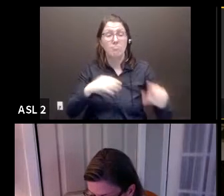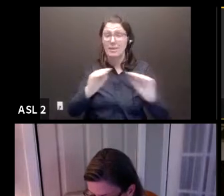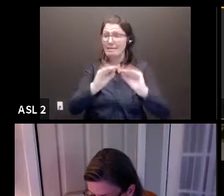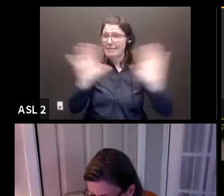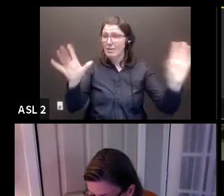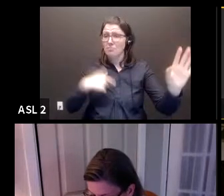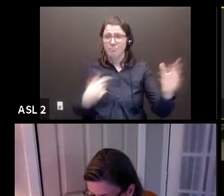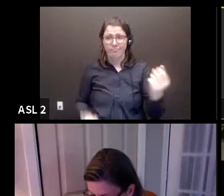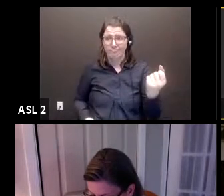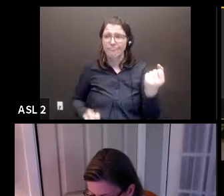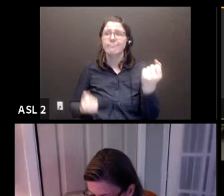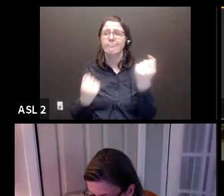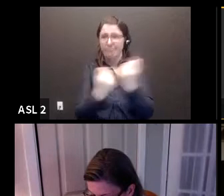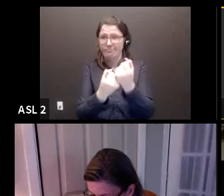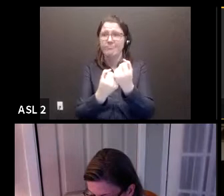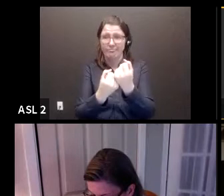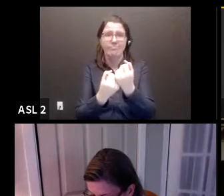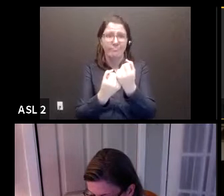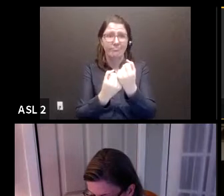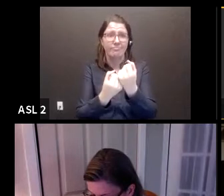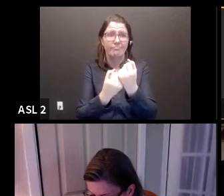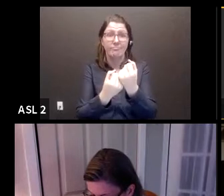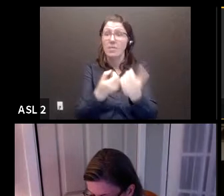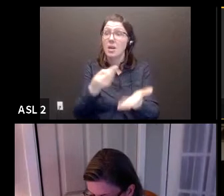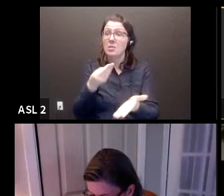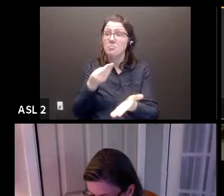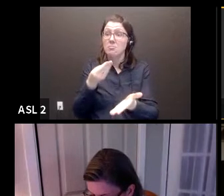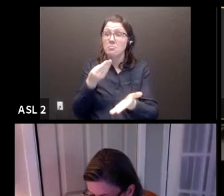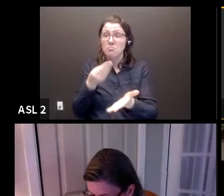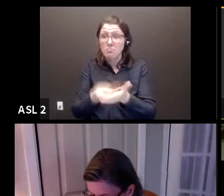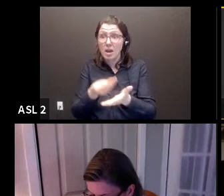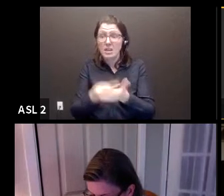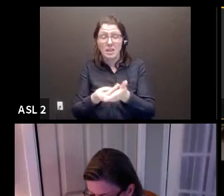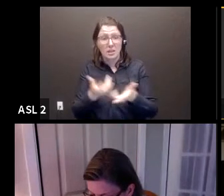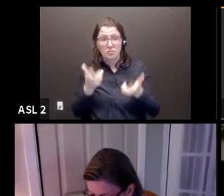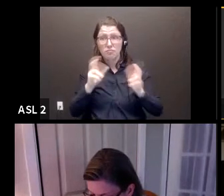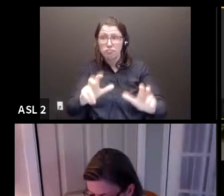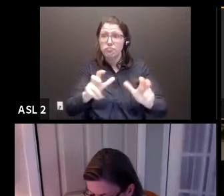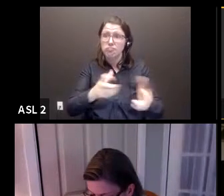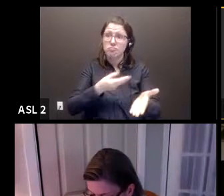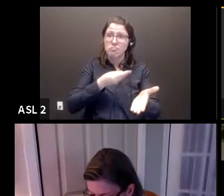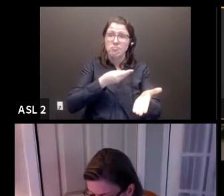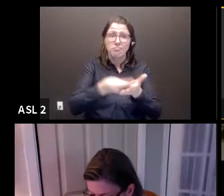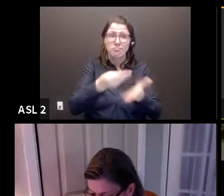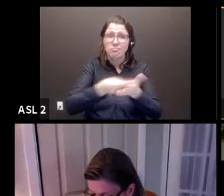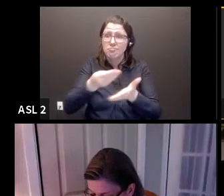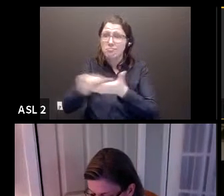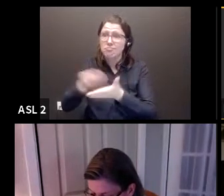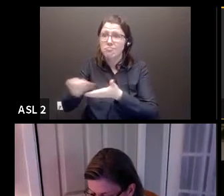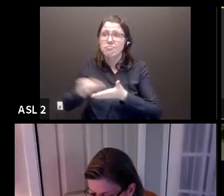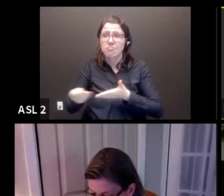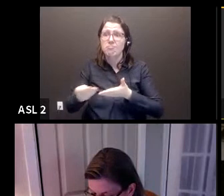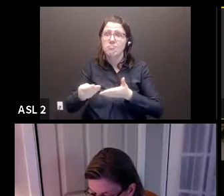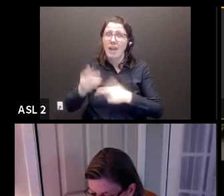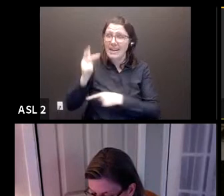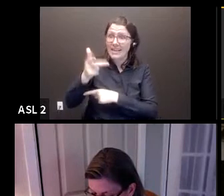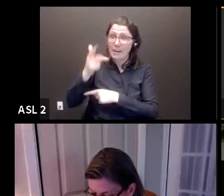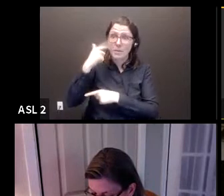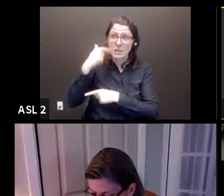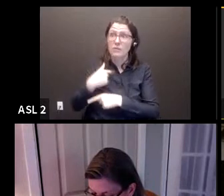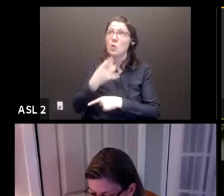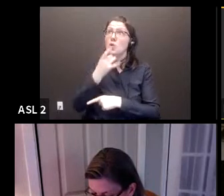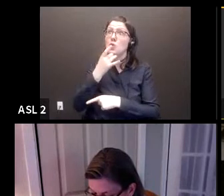an extension a significant investment an extension of the use of of automated red light cameras speed enforcement